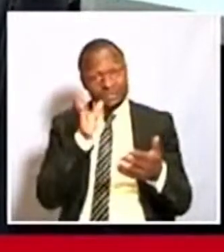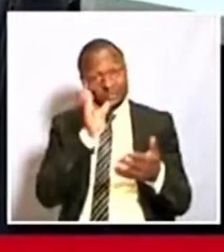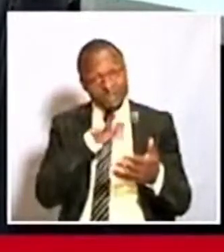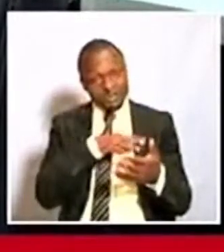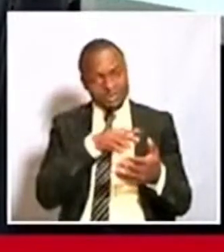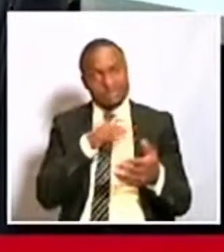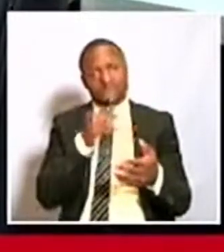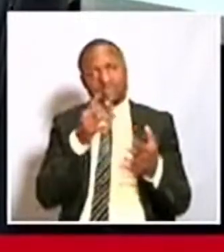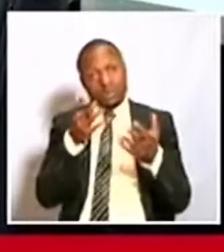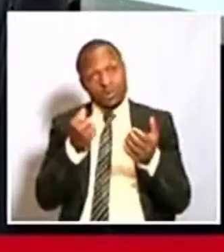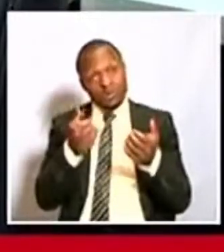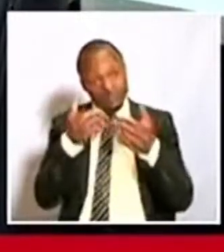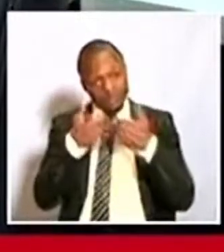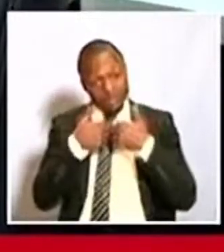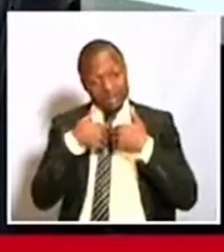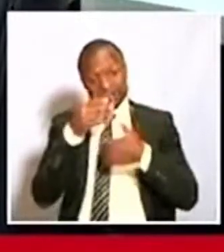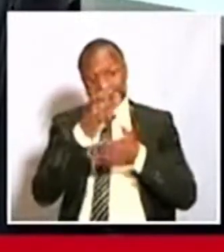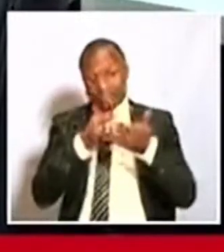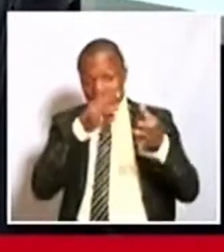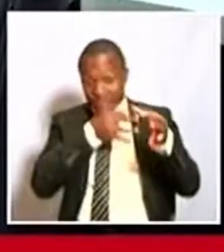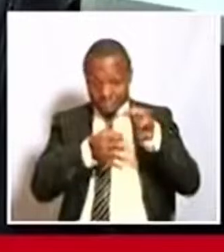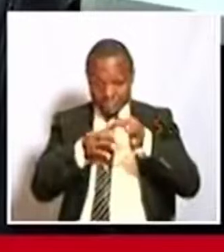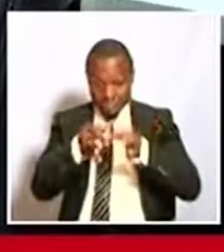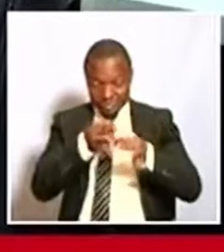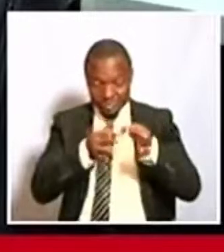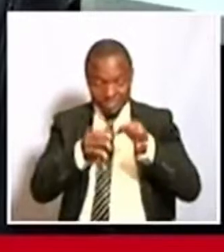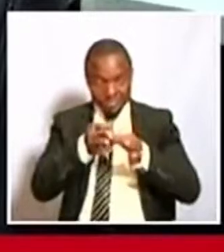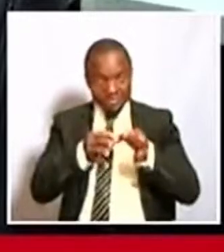I just want to have some comfort.